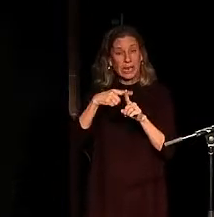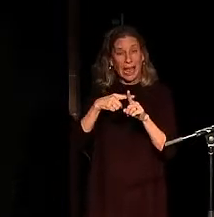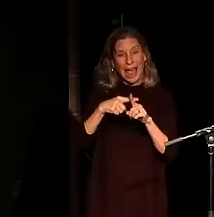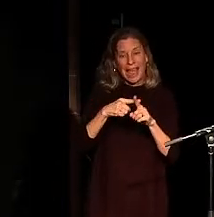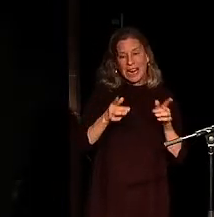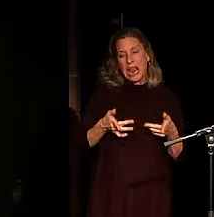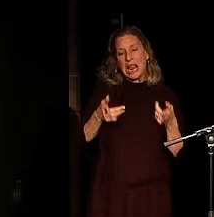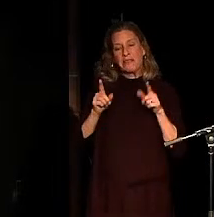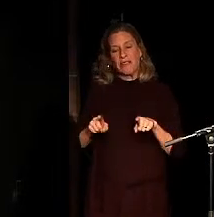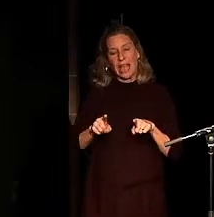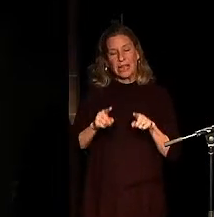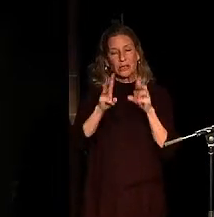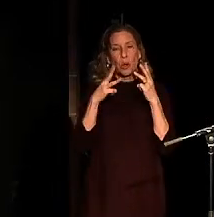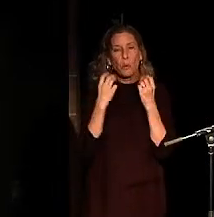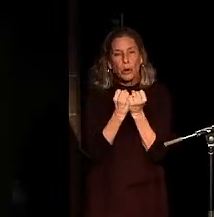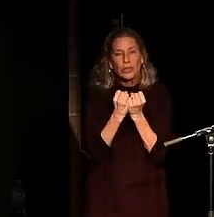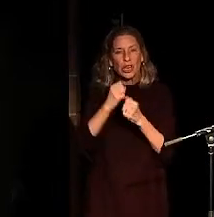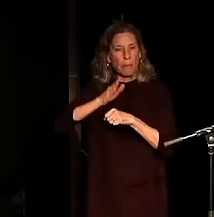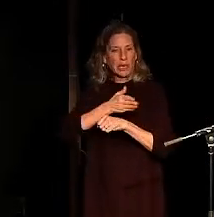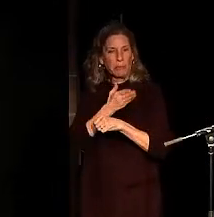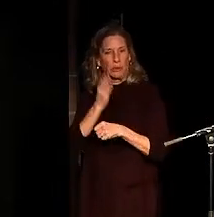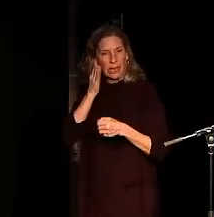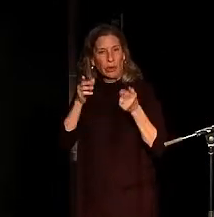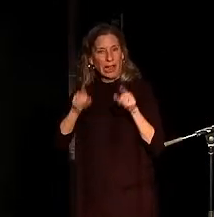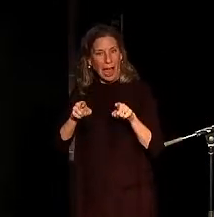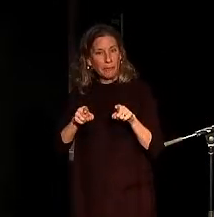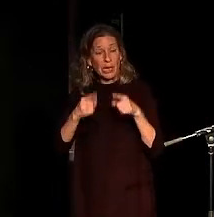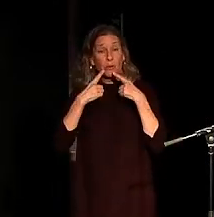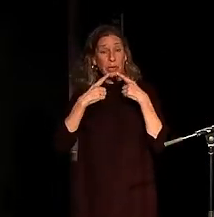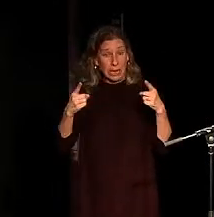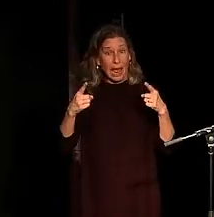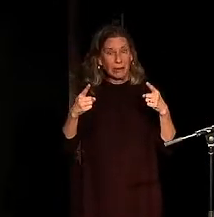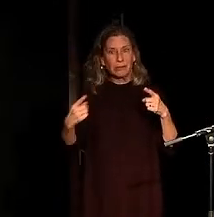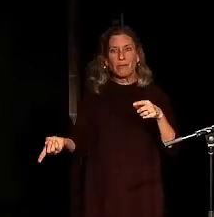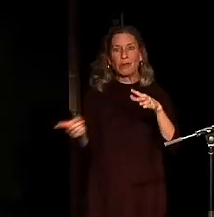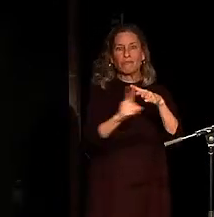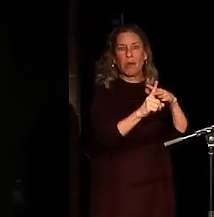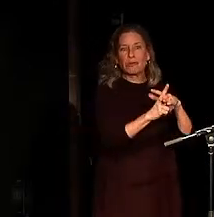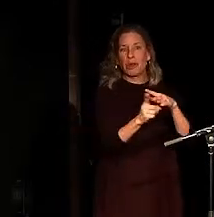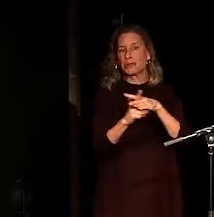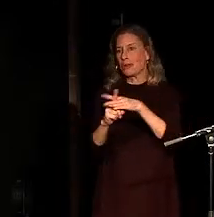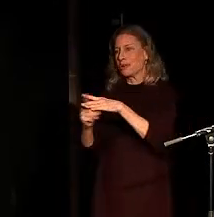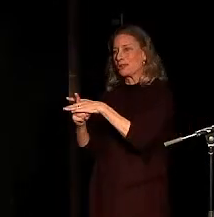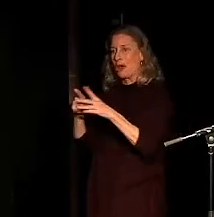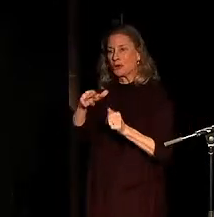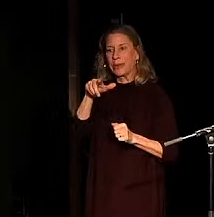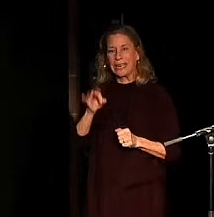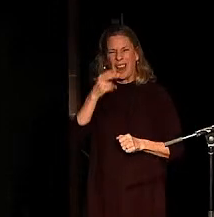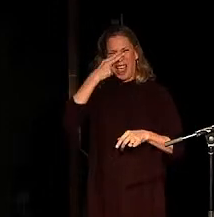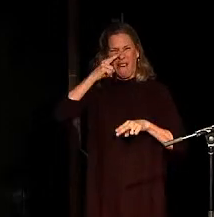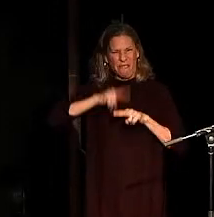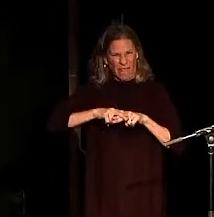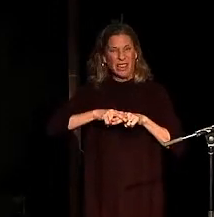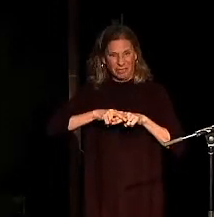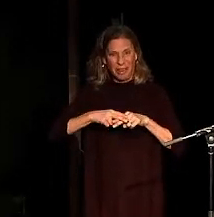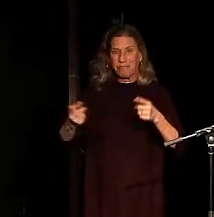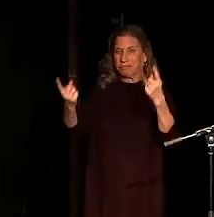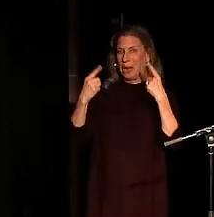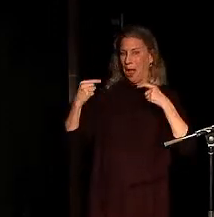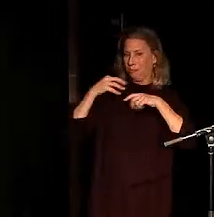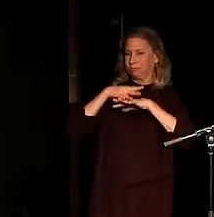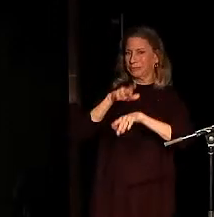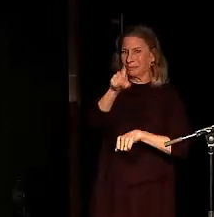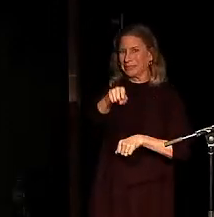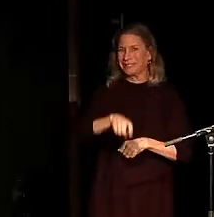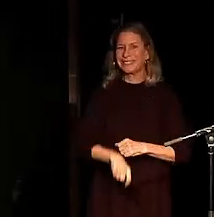fun events, workshops, music, etc. So when you announce those, everybody has to show up, go out to 29th Street and have fun, right? Oh yeah, everybody's going to hear from us.